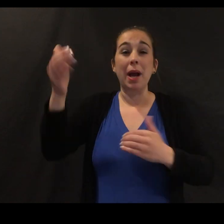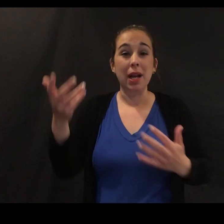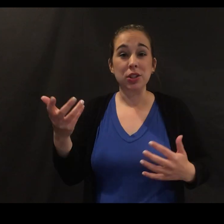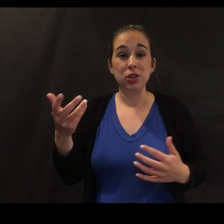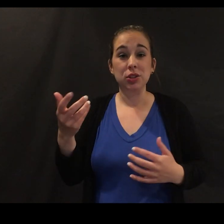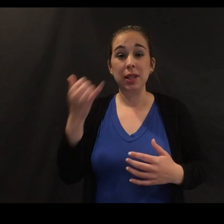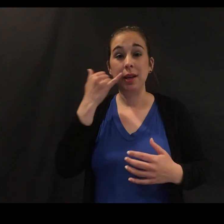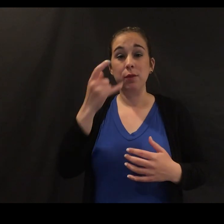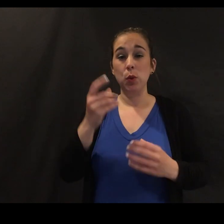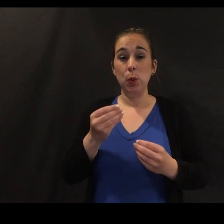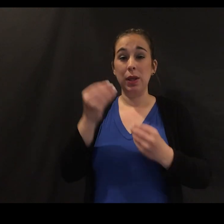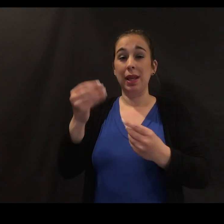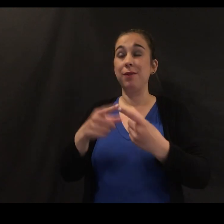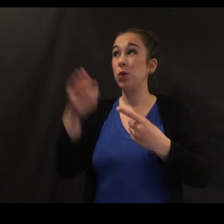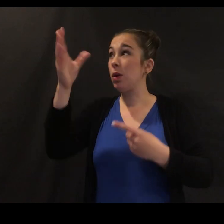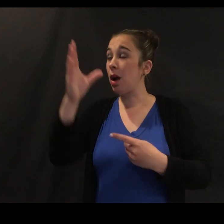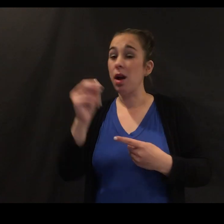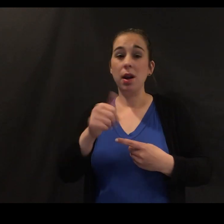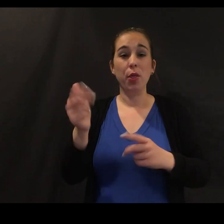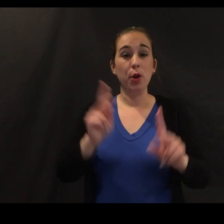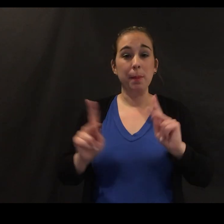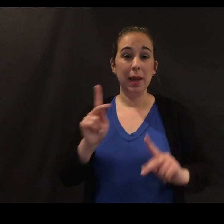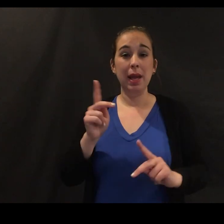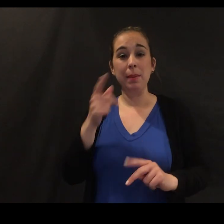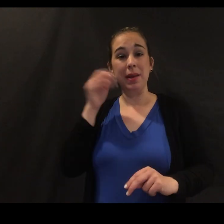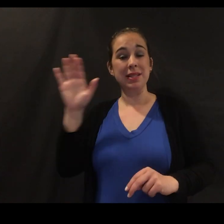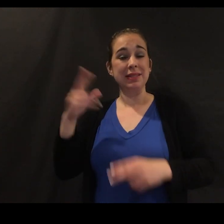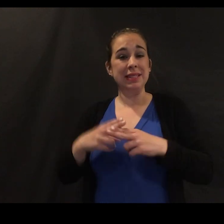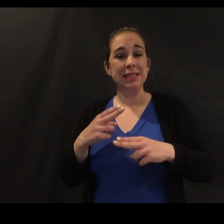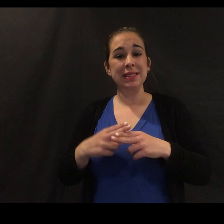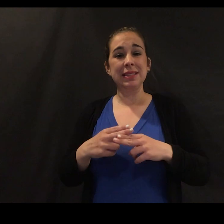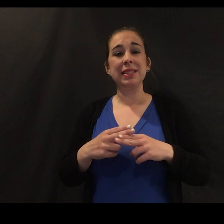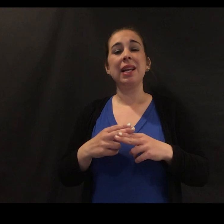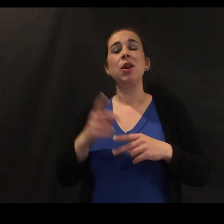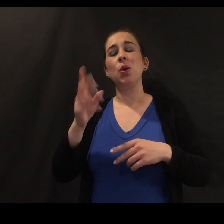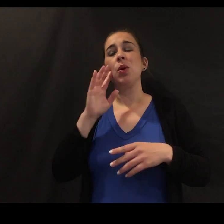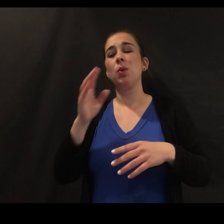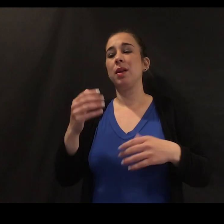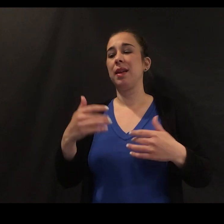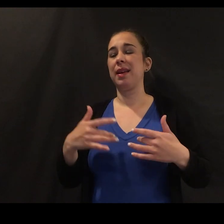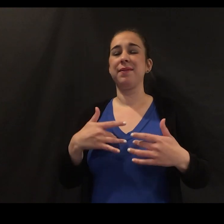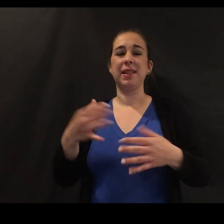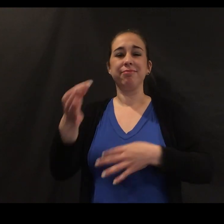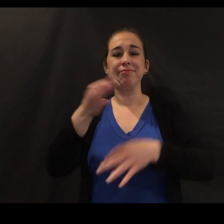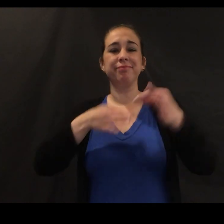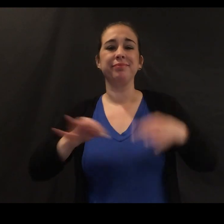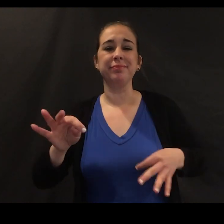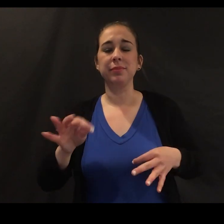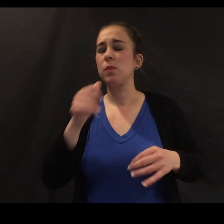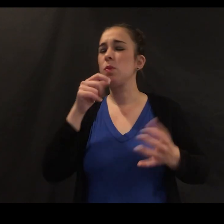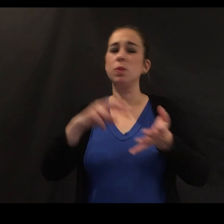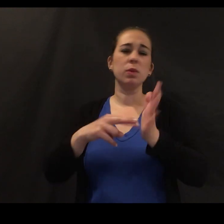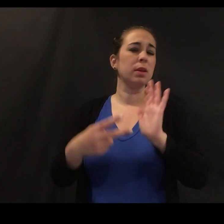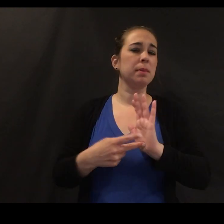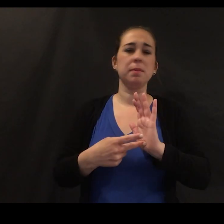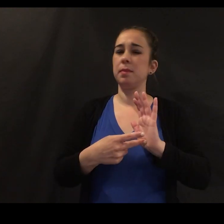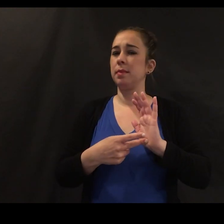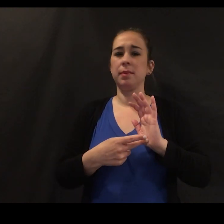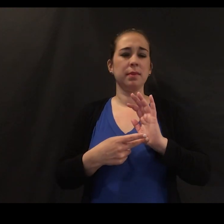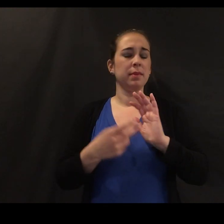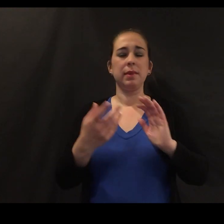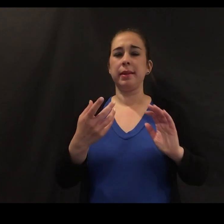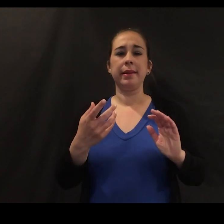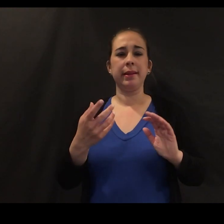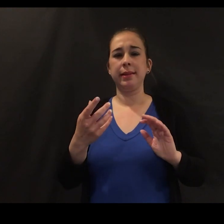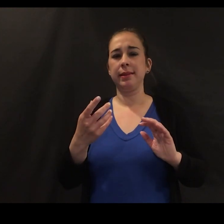God and give to other people in His name, there's something of a reciprocity that flows back. I'm not talking about some kind of weird, strange